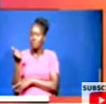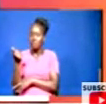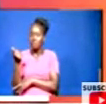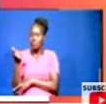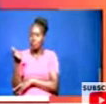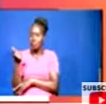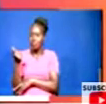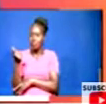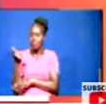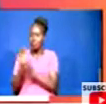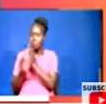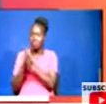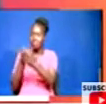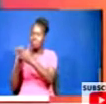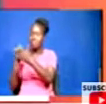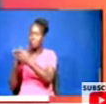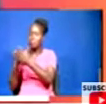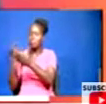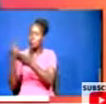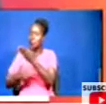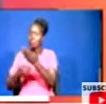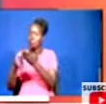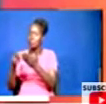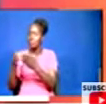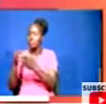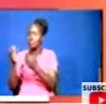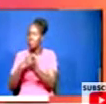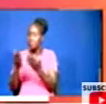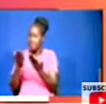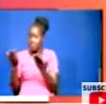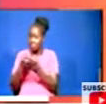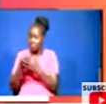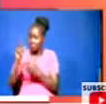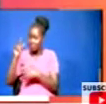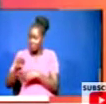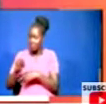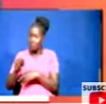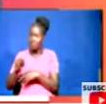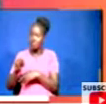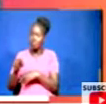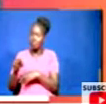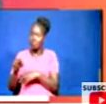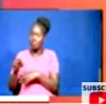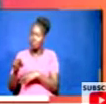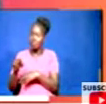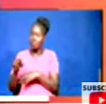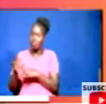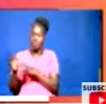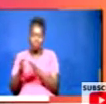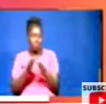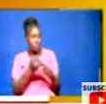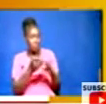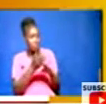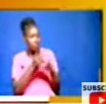without barriers in terms of tariffs or whatever, then that can lower the cost of fertilizer. Mm-hmm. Yeah, but even before you